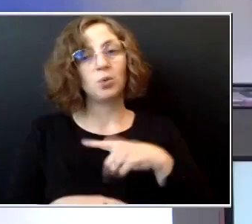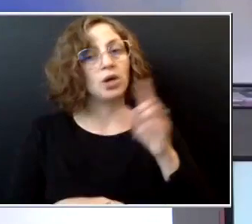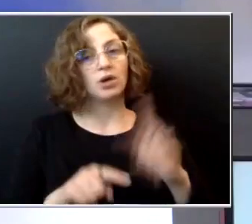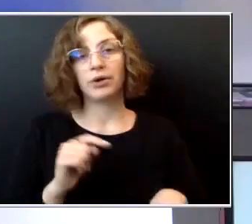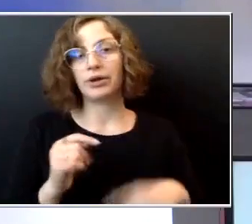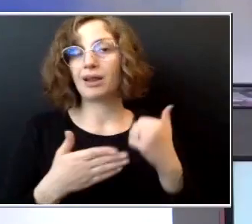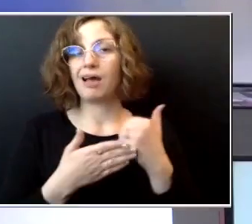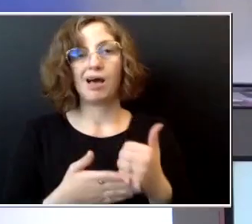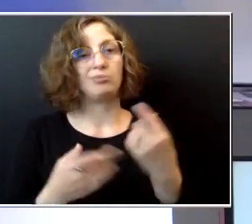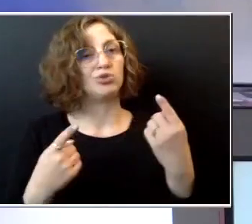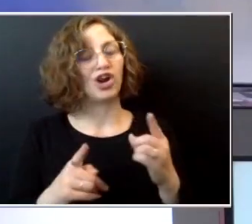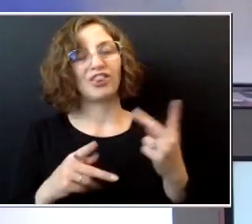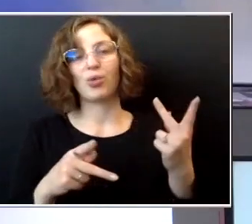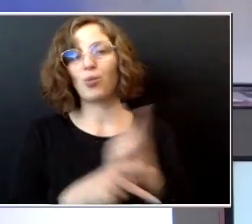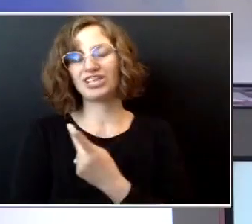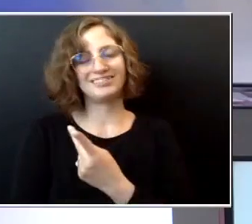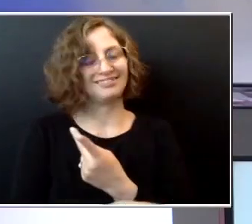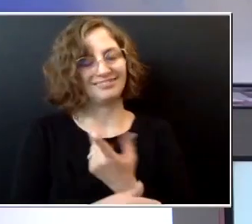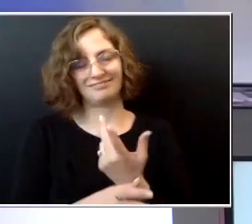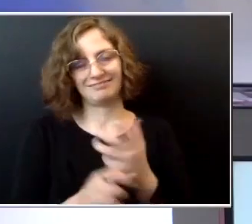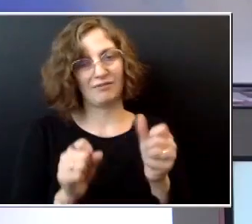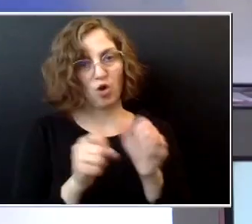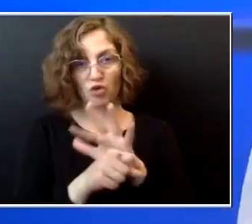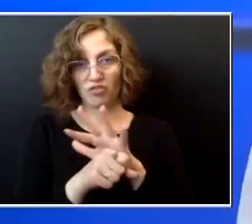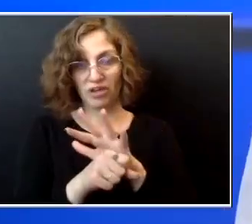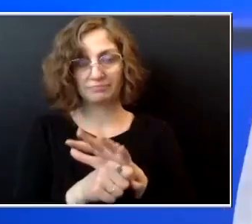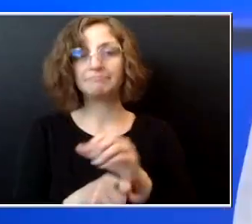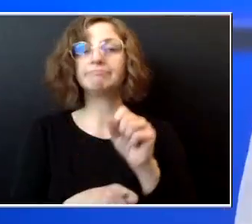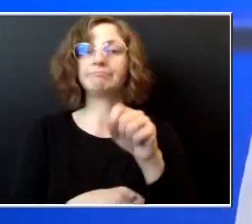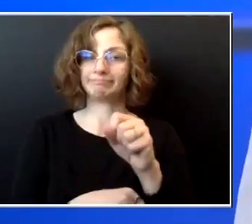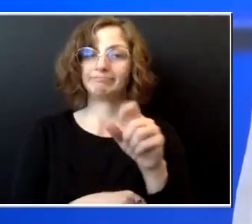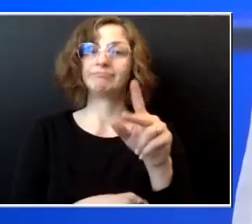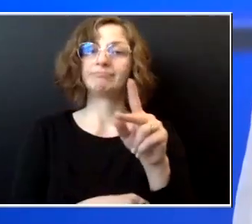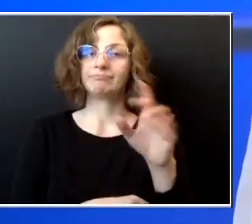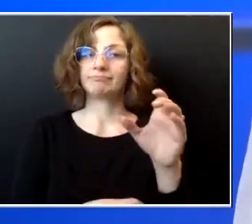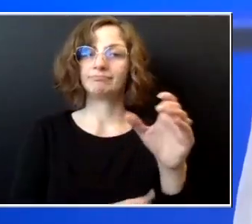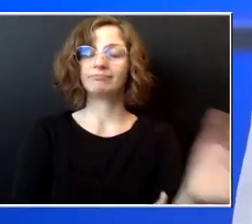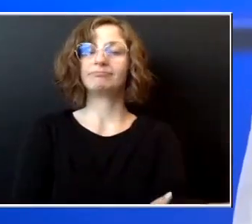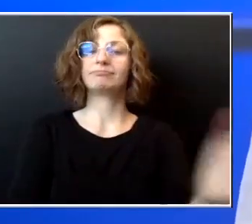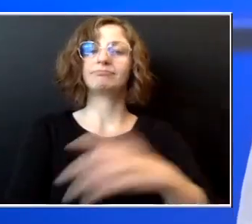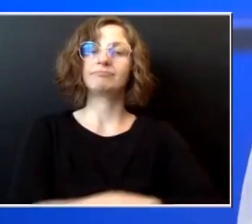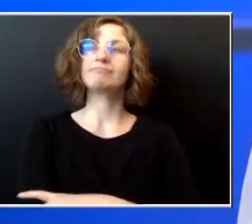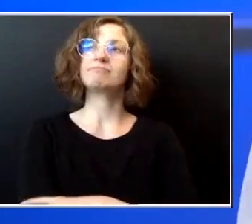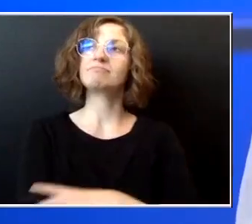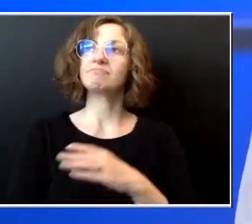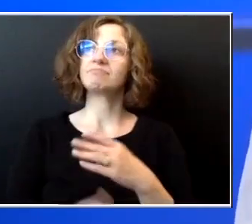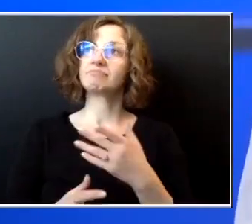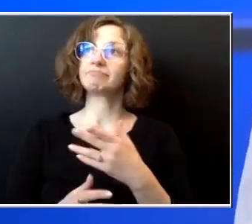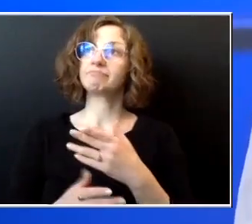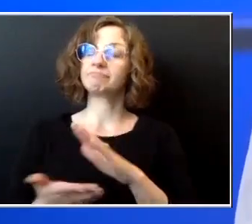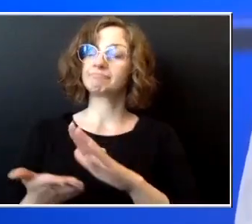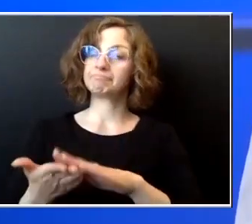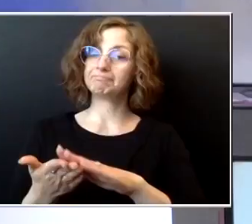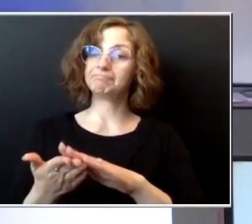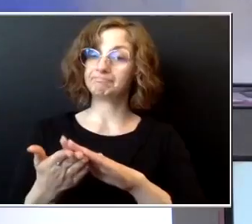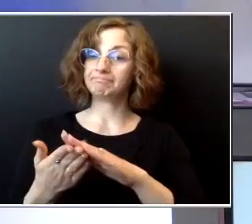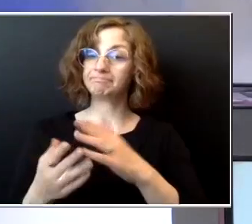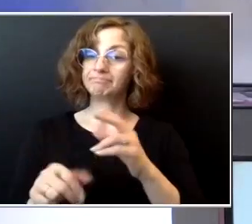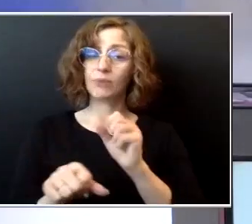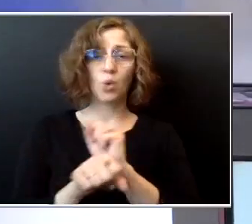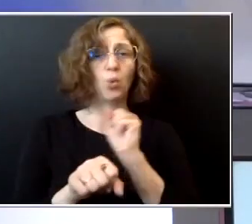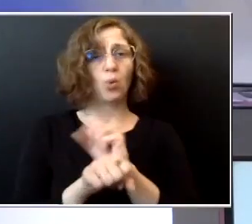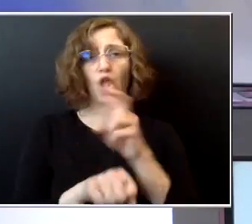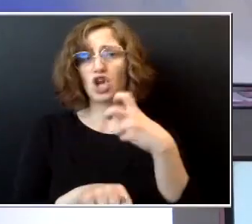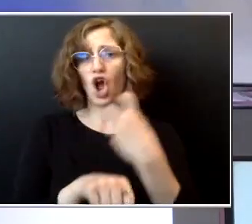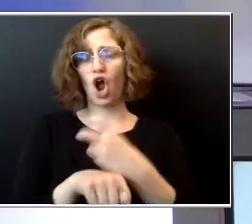was, it was, Kansas City did an admirable job of flattening the curve. Our hospitals did We did a great